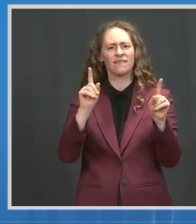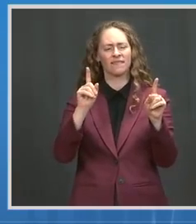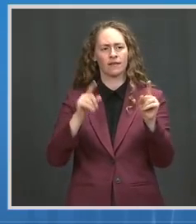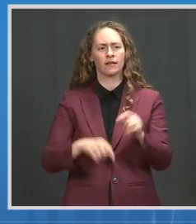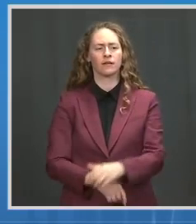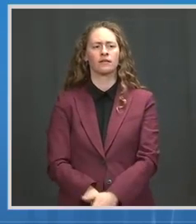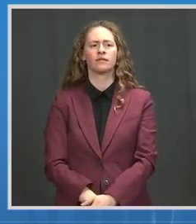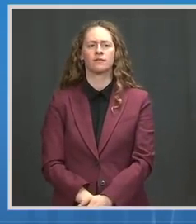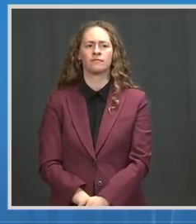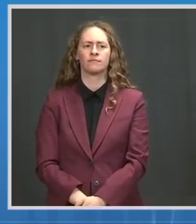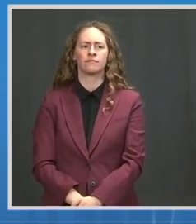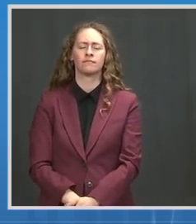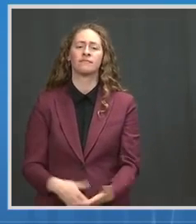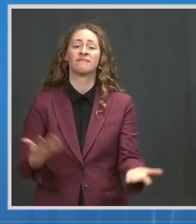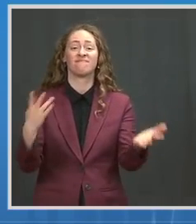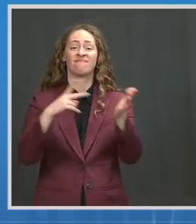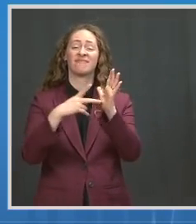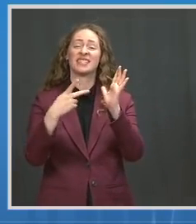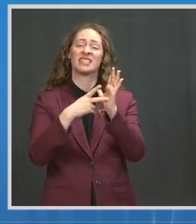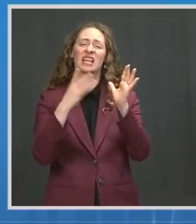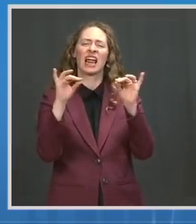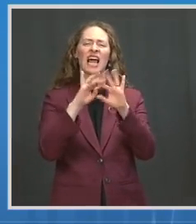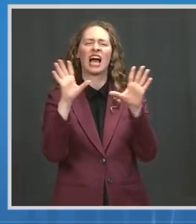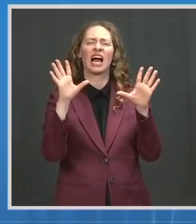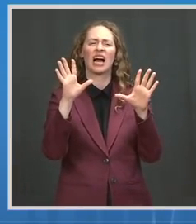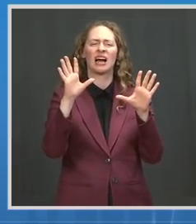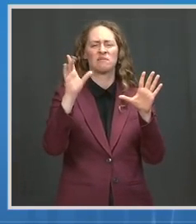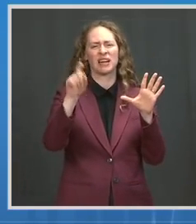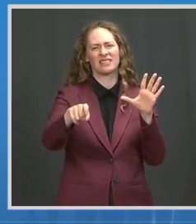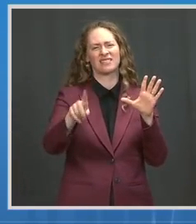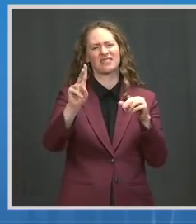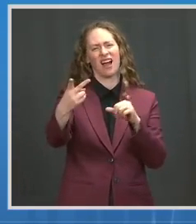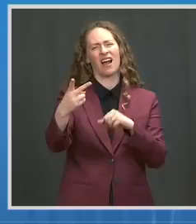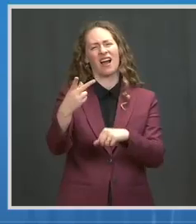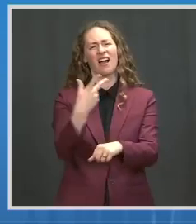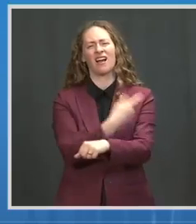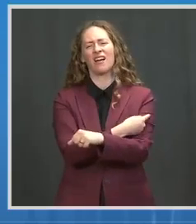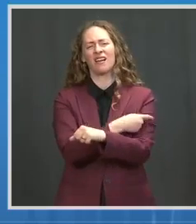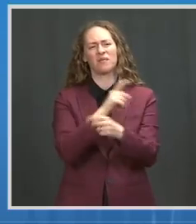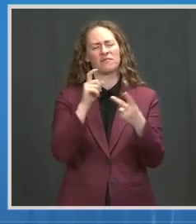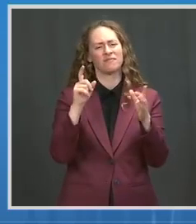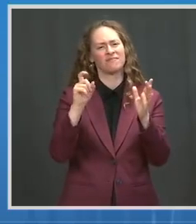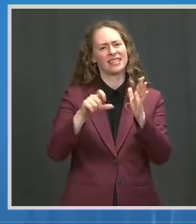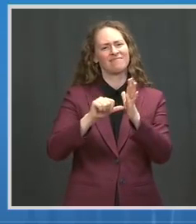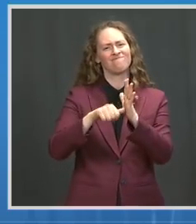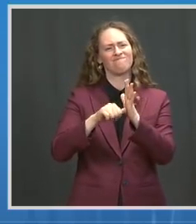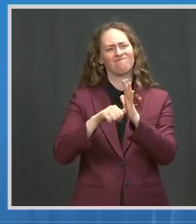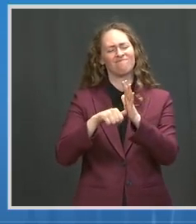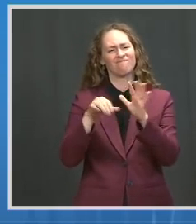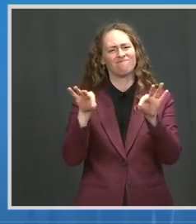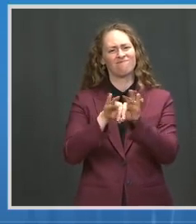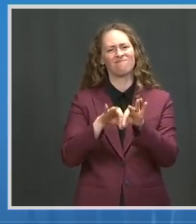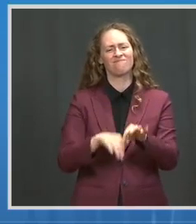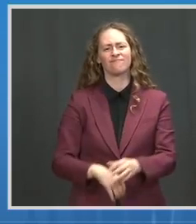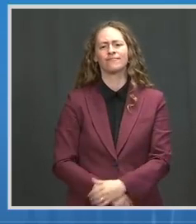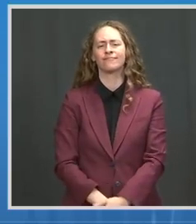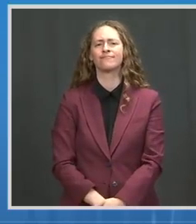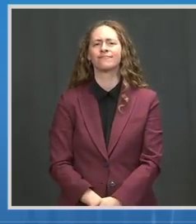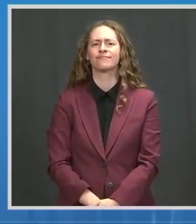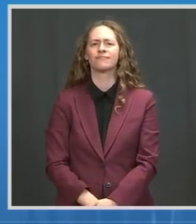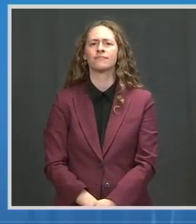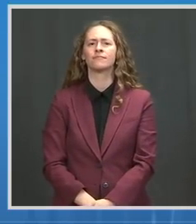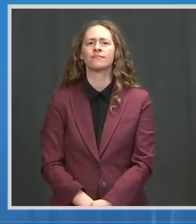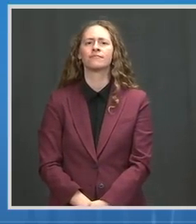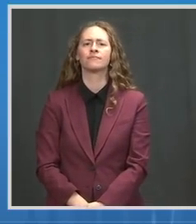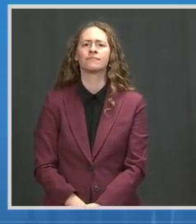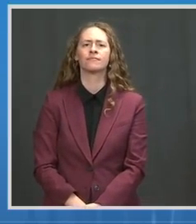Clearly important about why a second dose is so important. Next slide. Now, what about what's